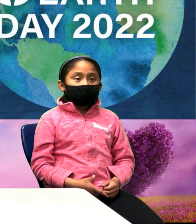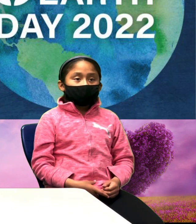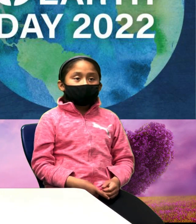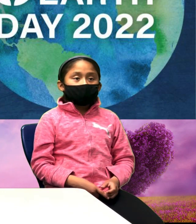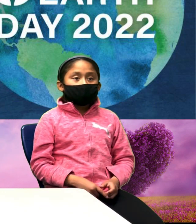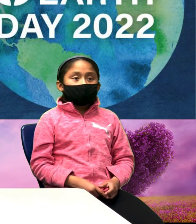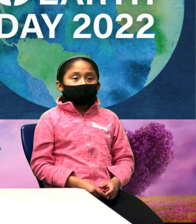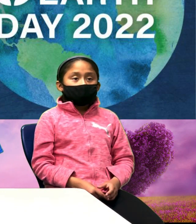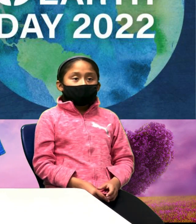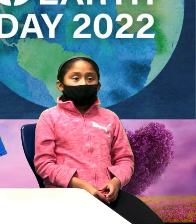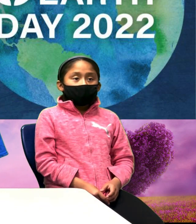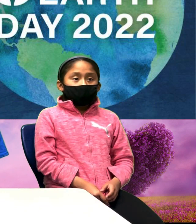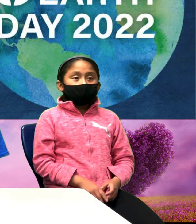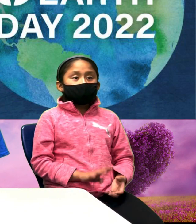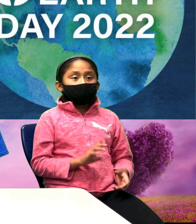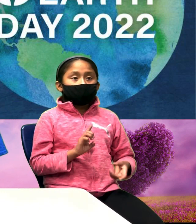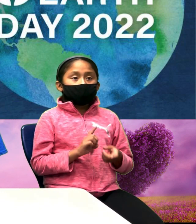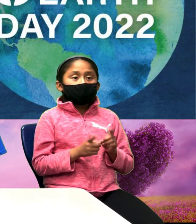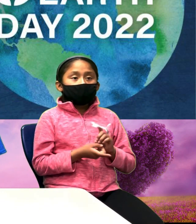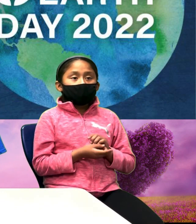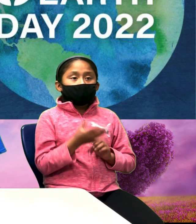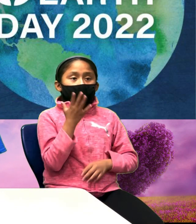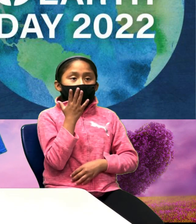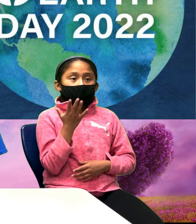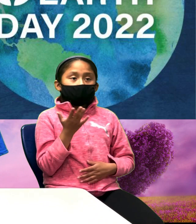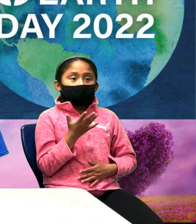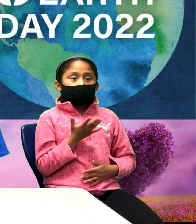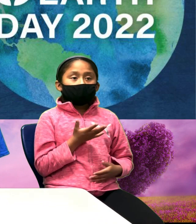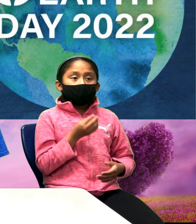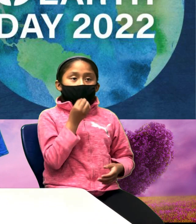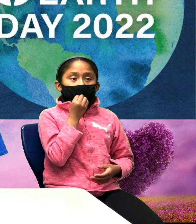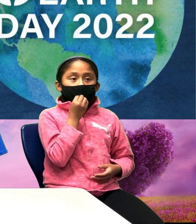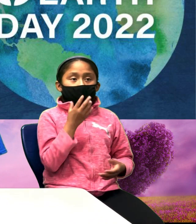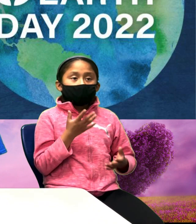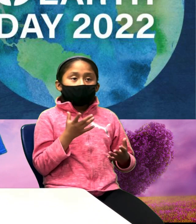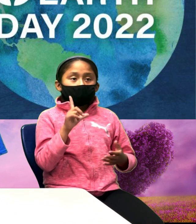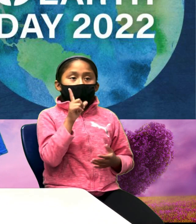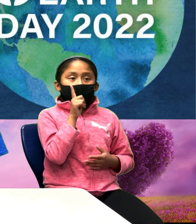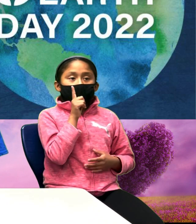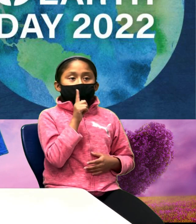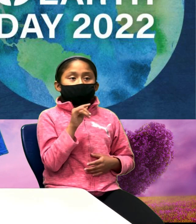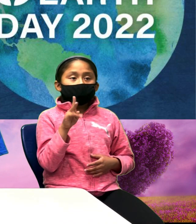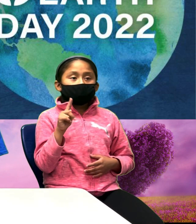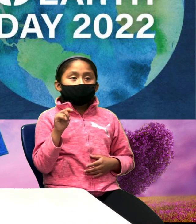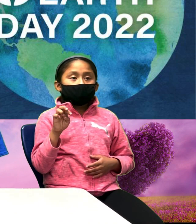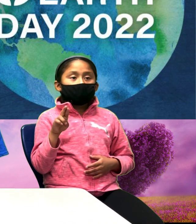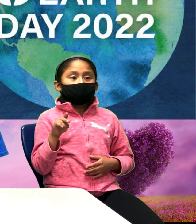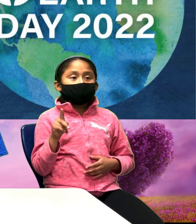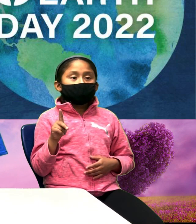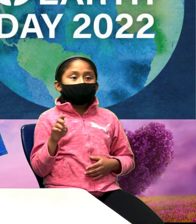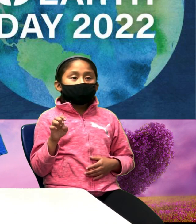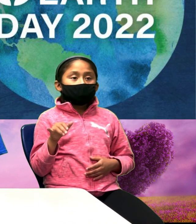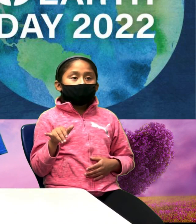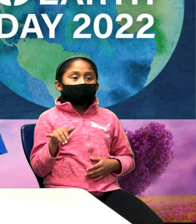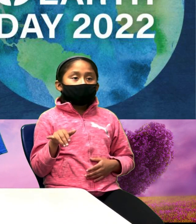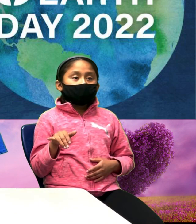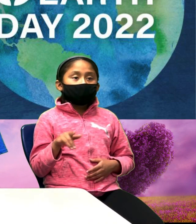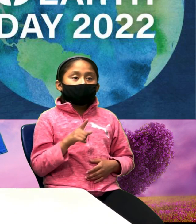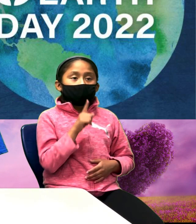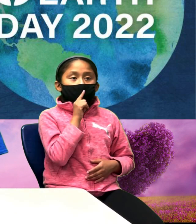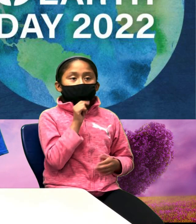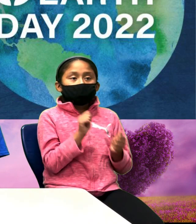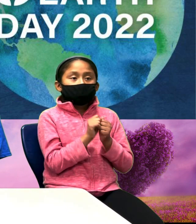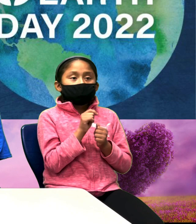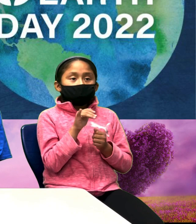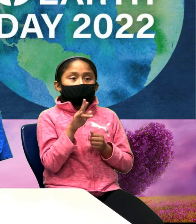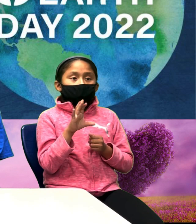There is a menu change for lunch today. We will have teriyaki chicken with rice. Stay tuned for your time with Captain Pledge.